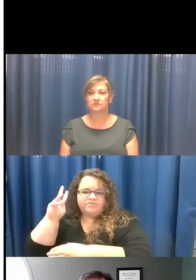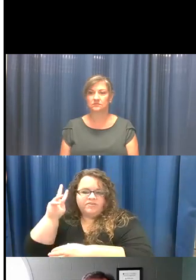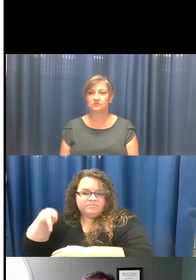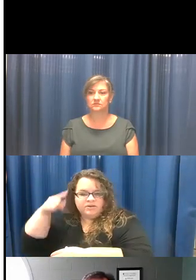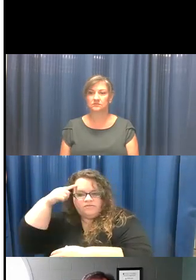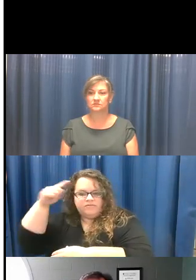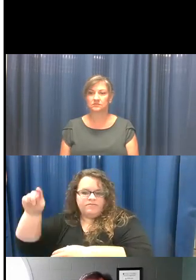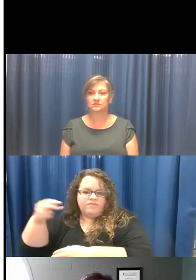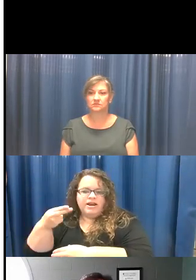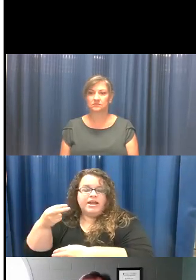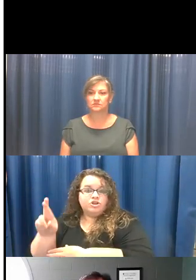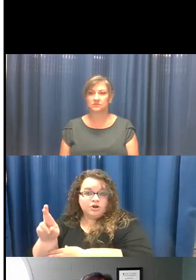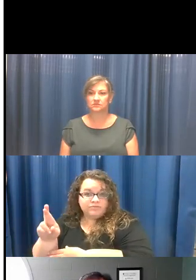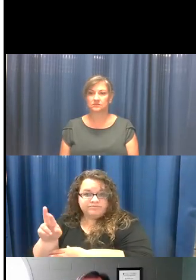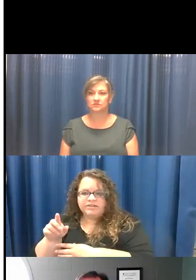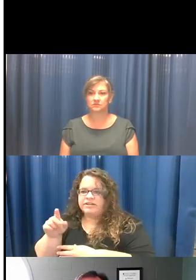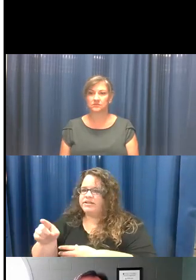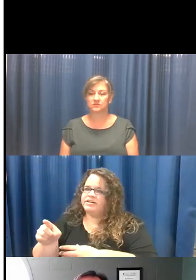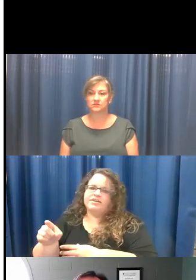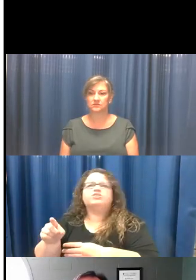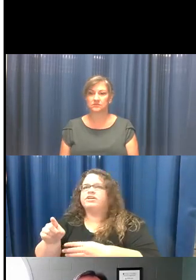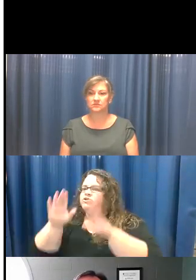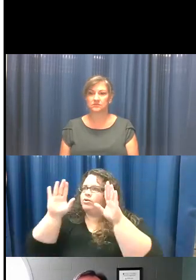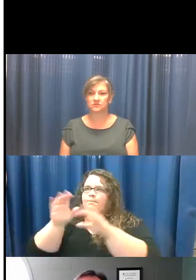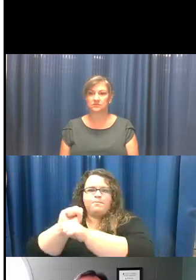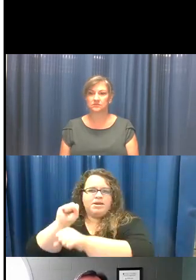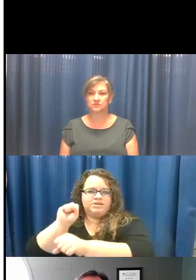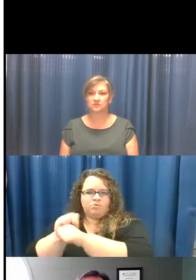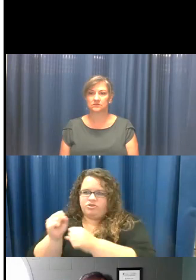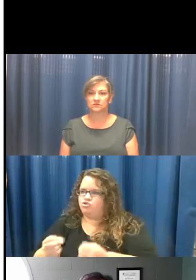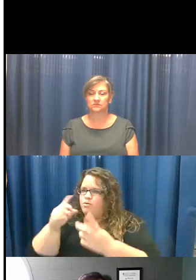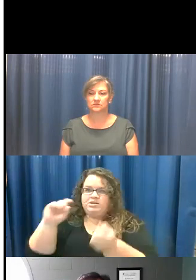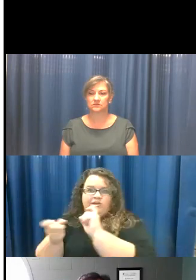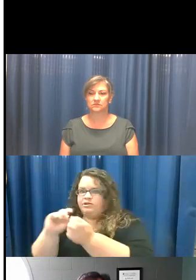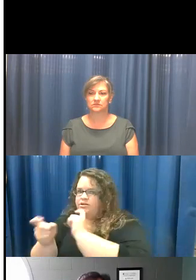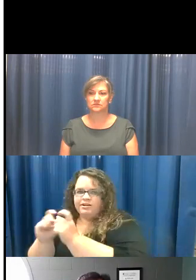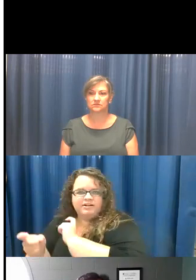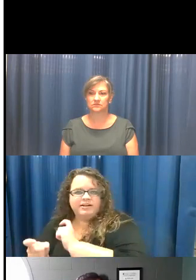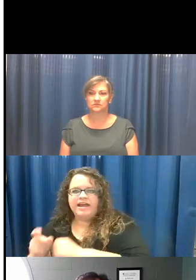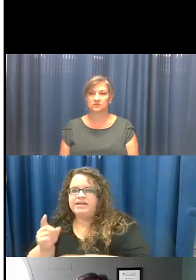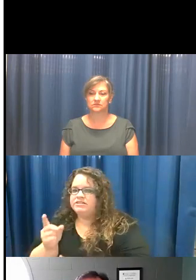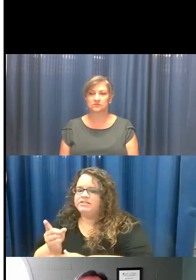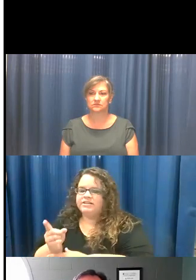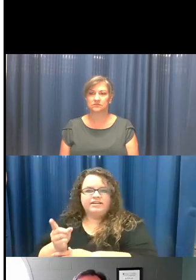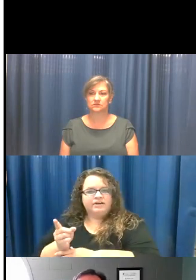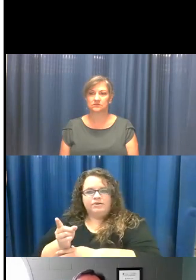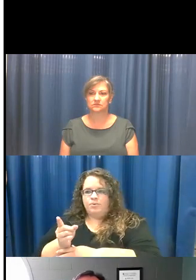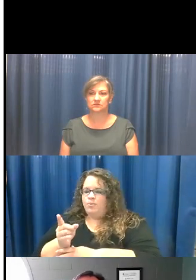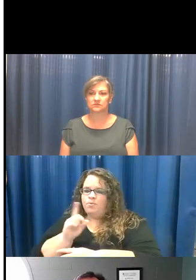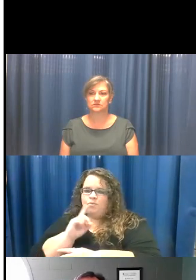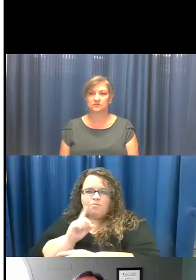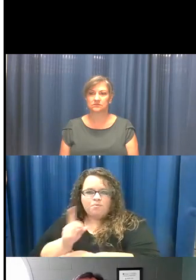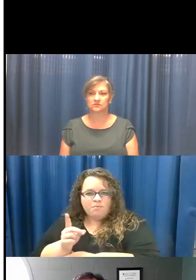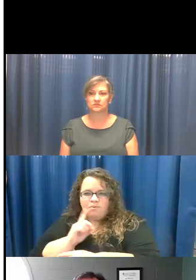tremendous job. There is so much changing right now, and she's really bringing